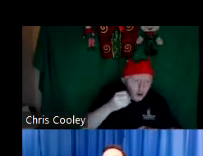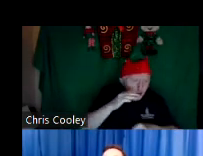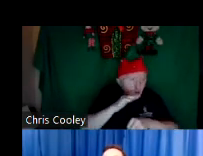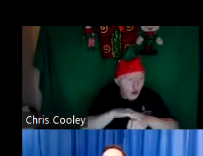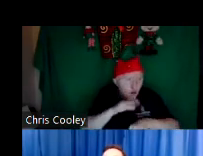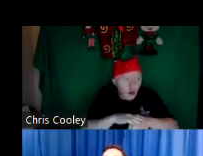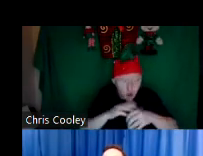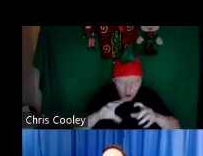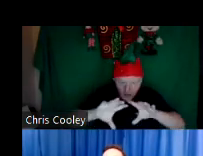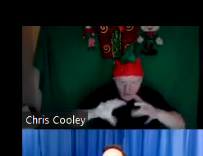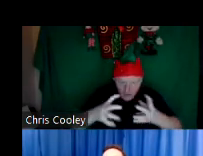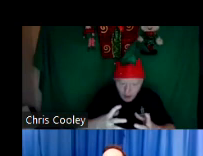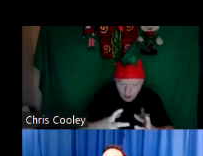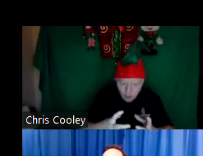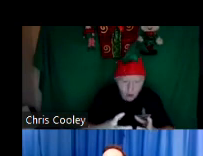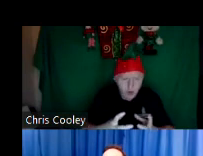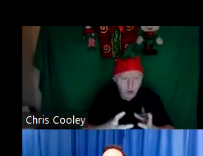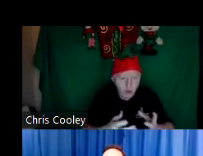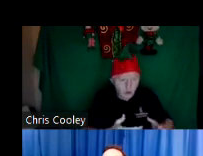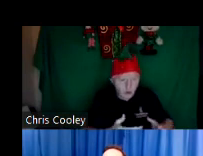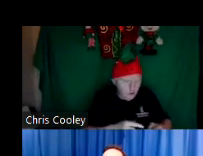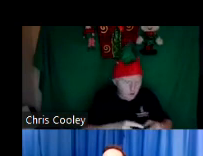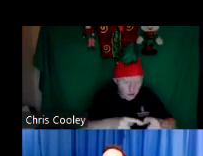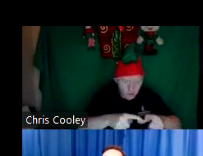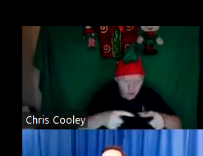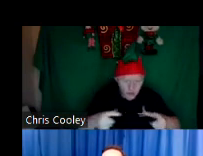can't hold something,